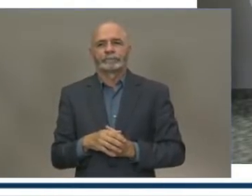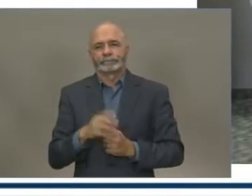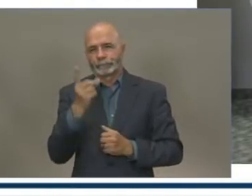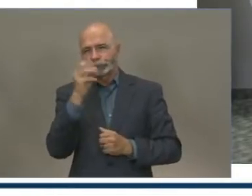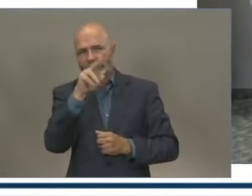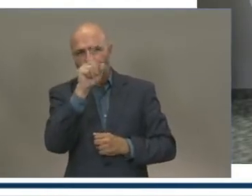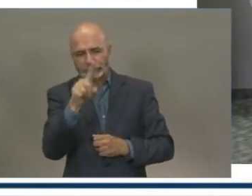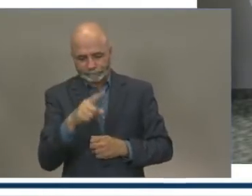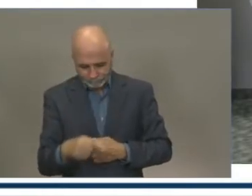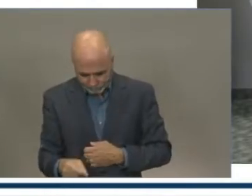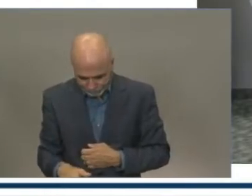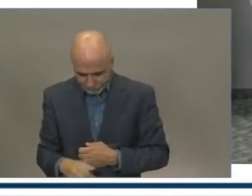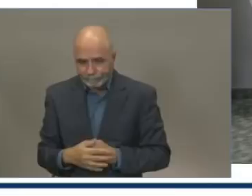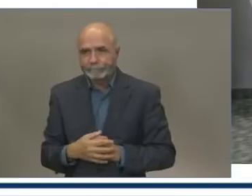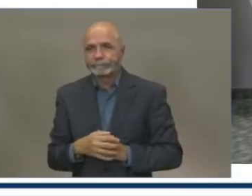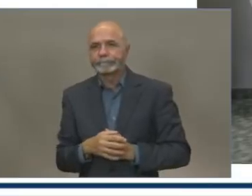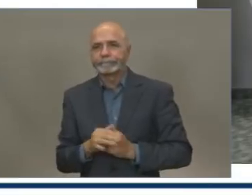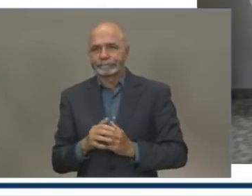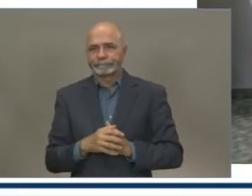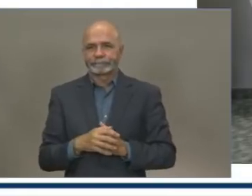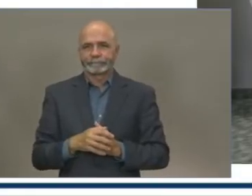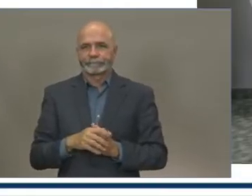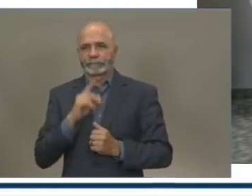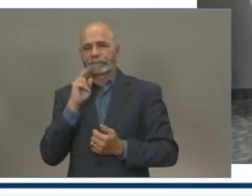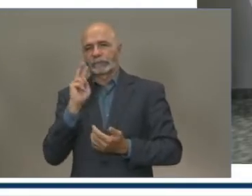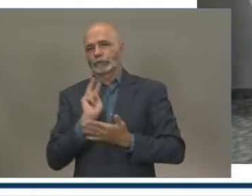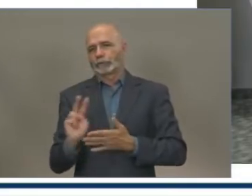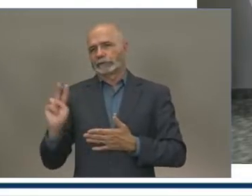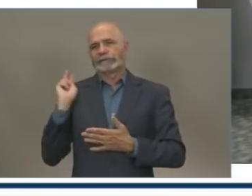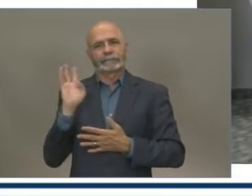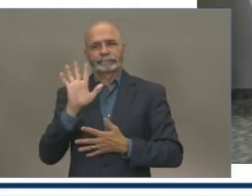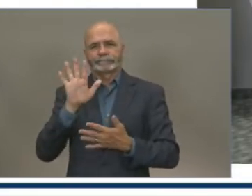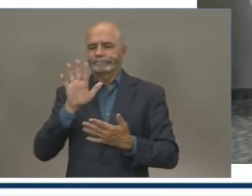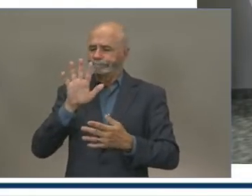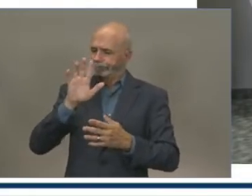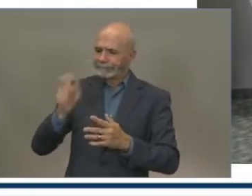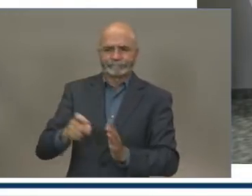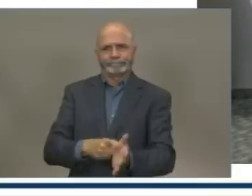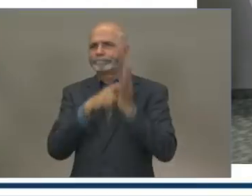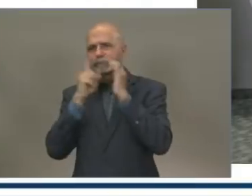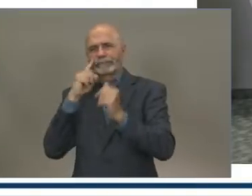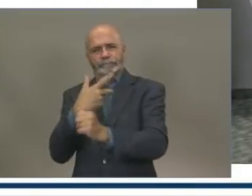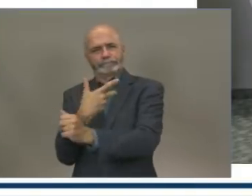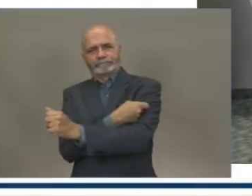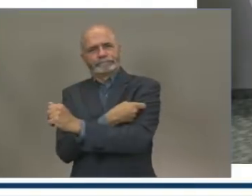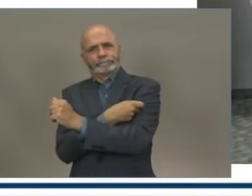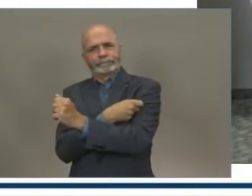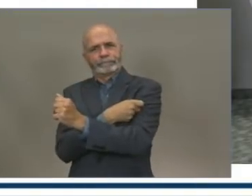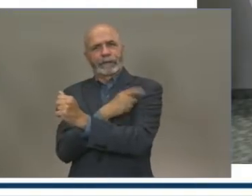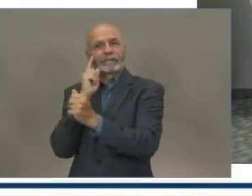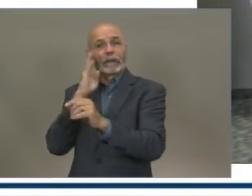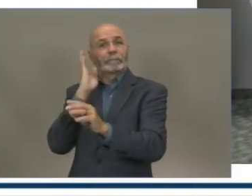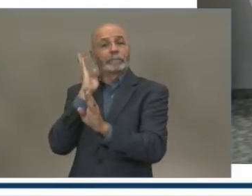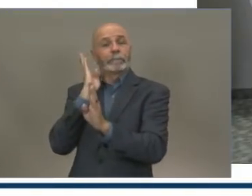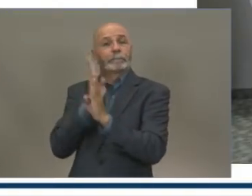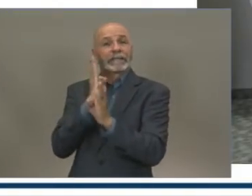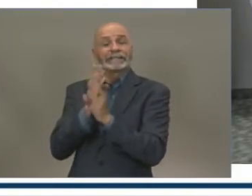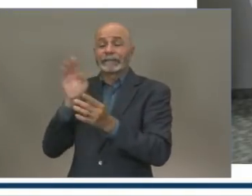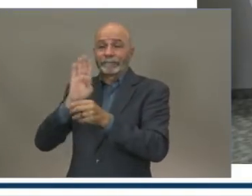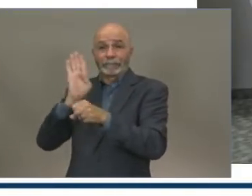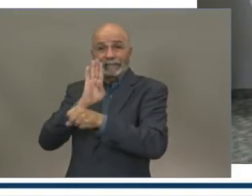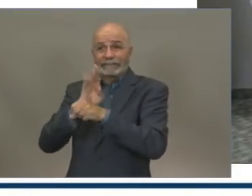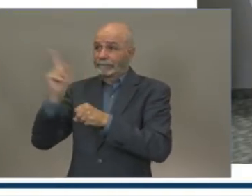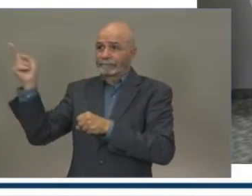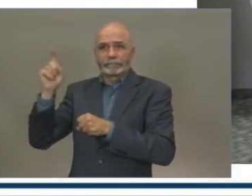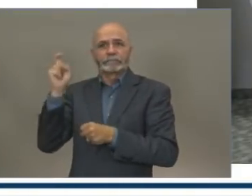of vaccination was implemented 2 weeks ago, have any businesses been reported or fined for not asking for proof as required?